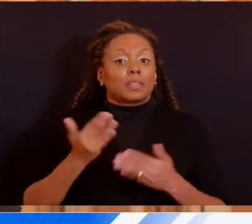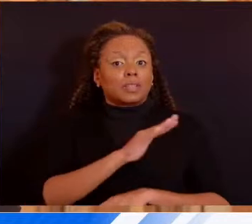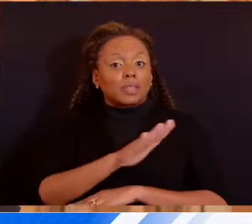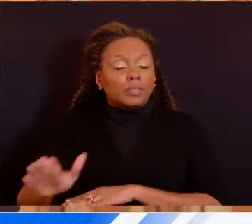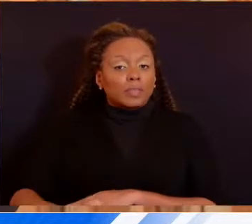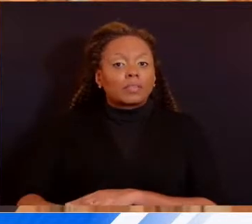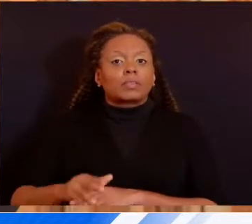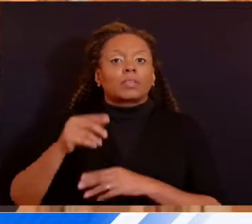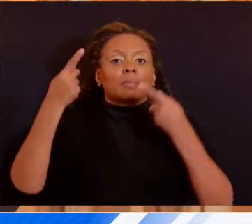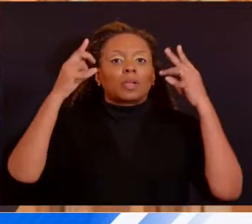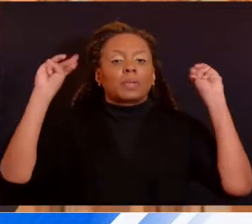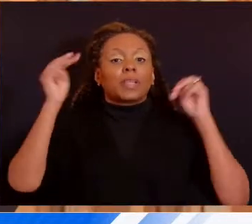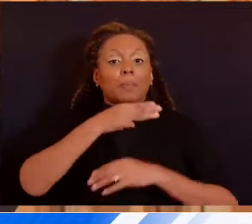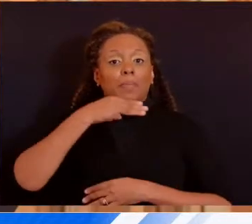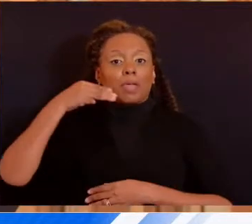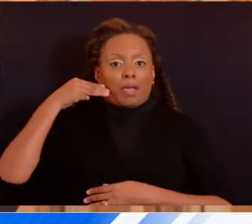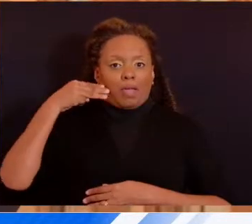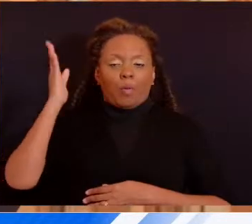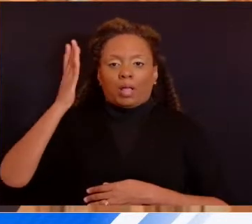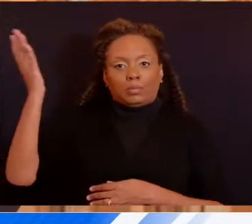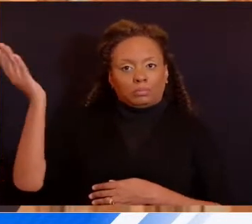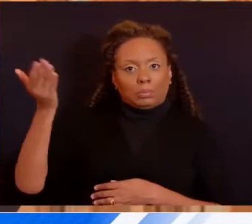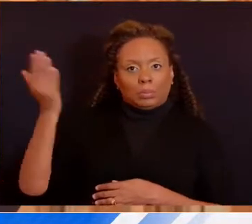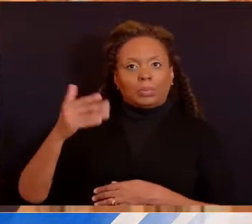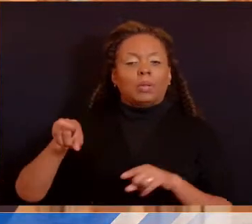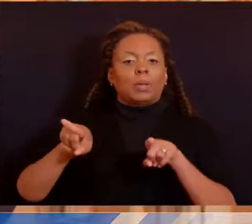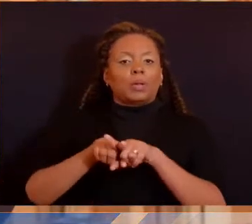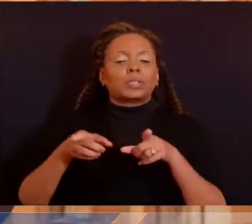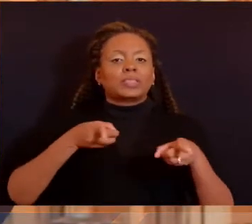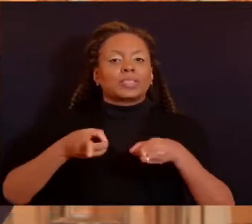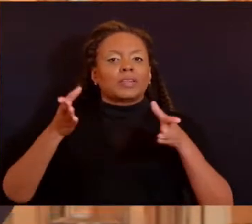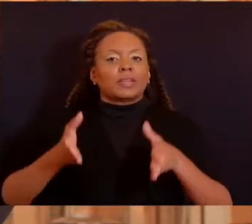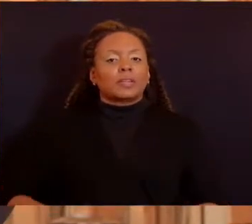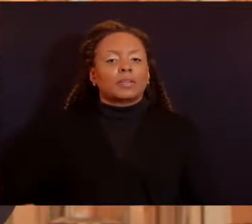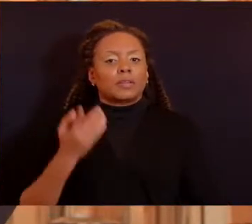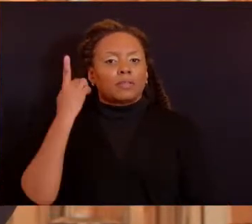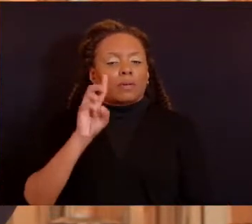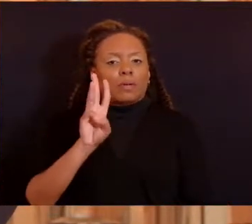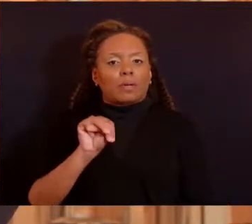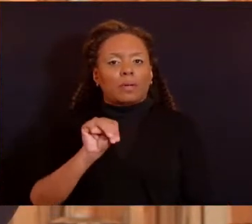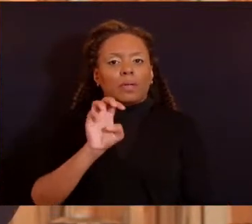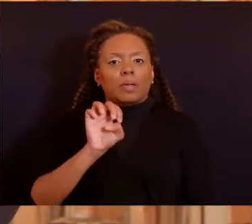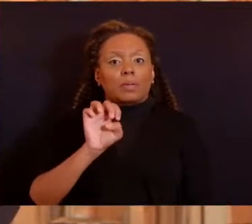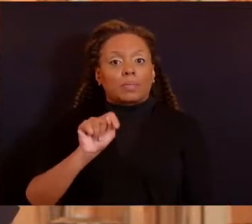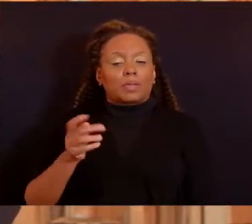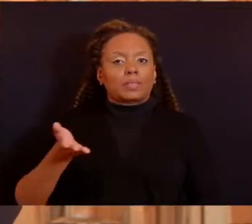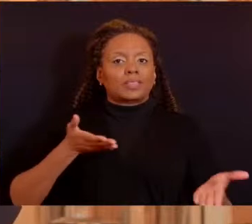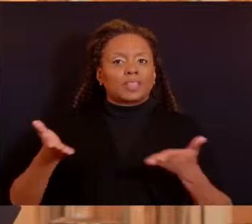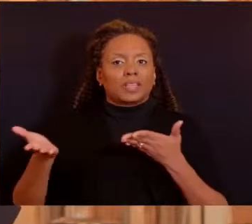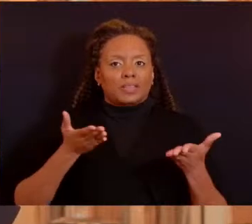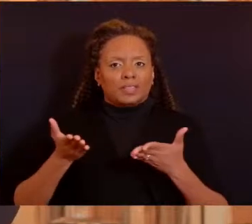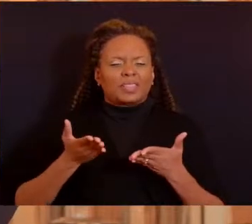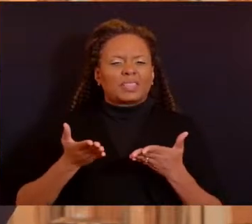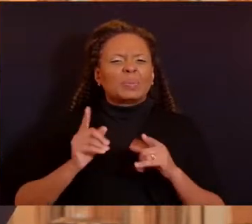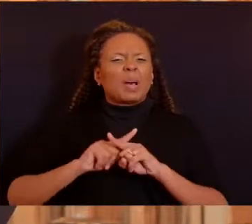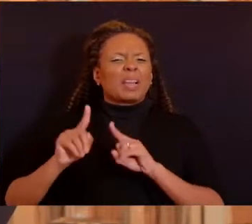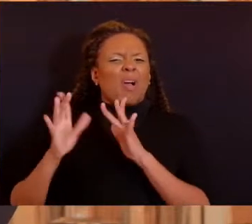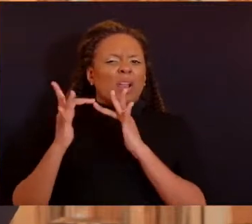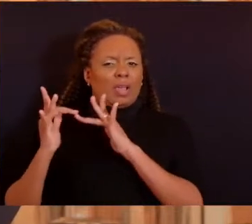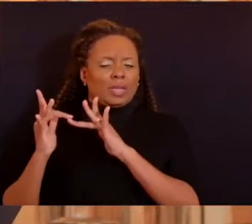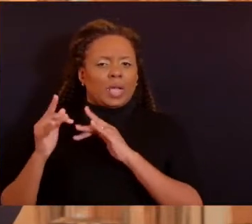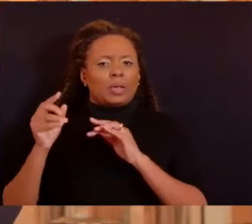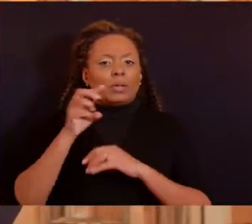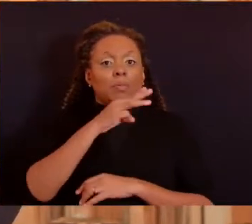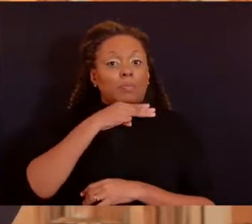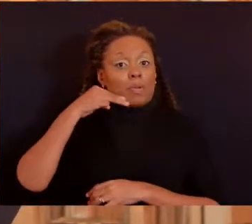Mia Amor Mottley, as well as the Director of the Barbados Met Services, Mr. Sabu Best, who is joining virtually. Now, the